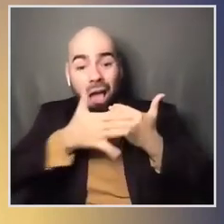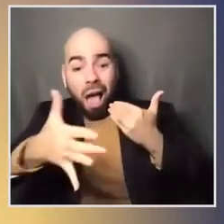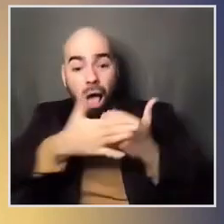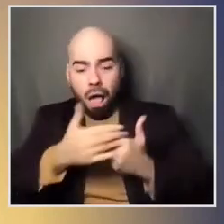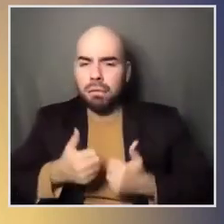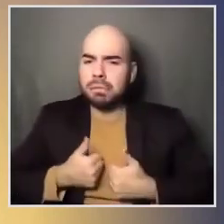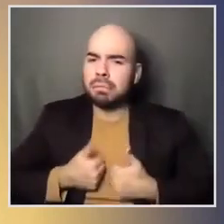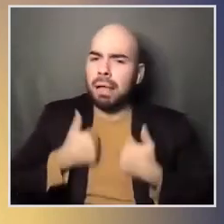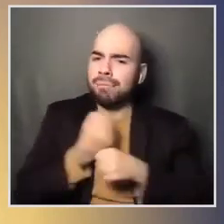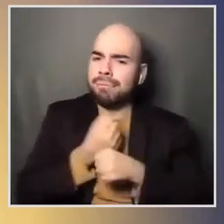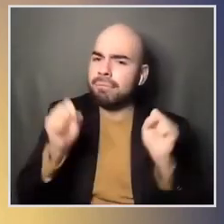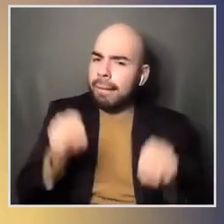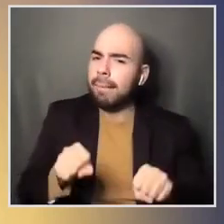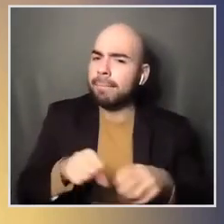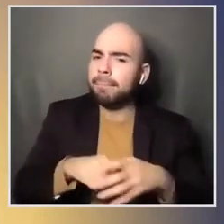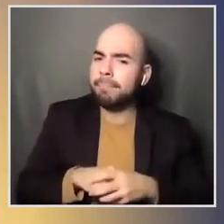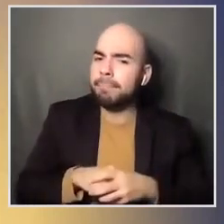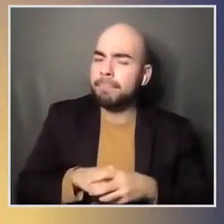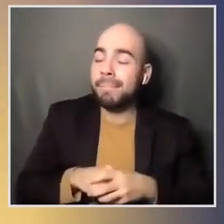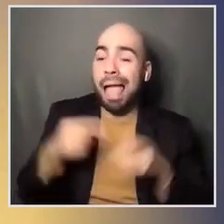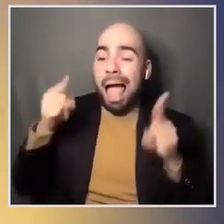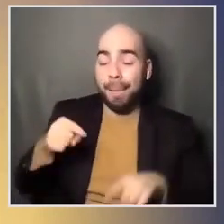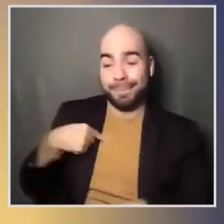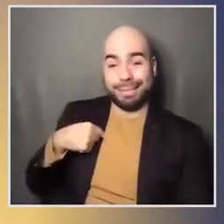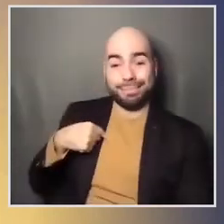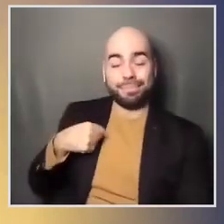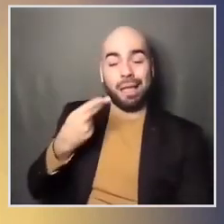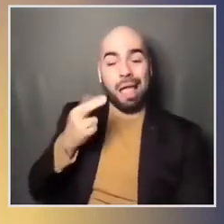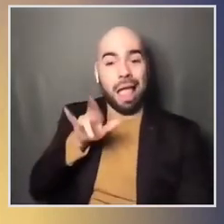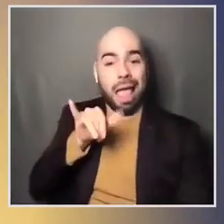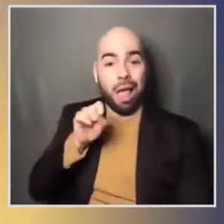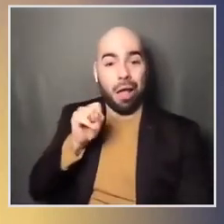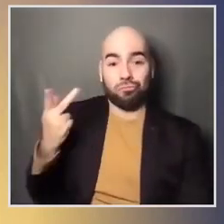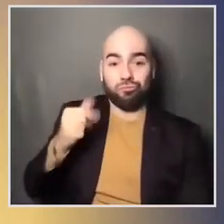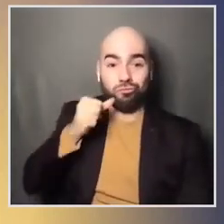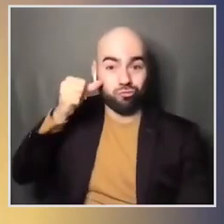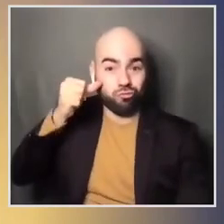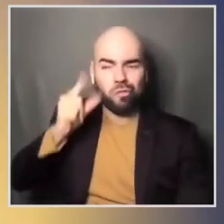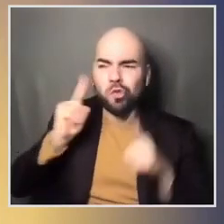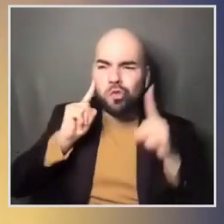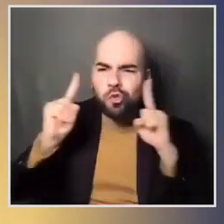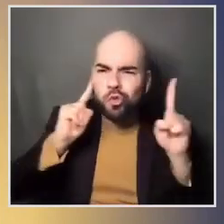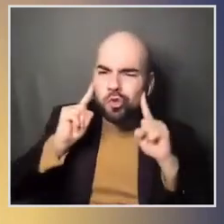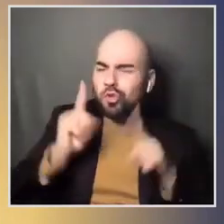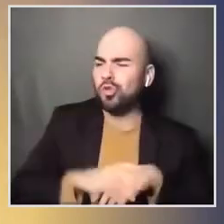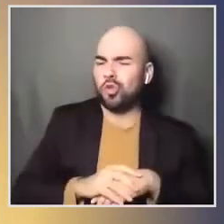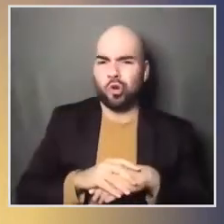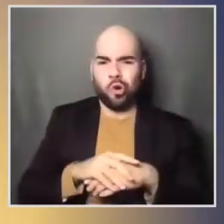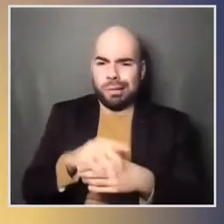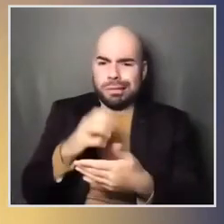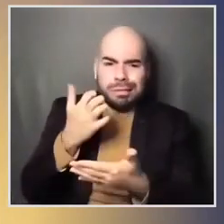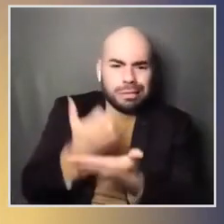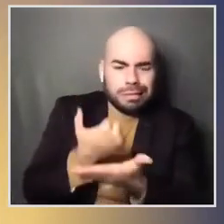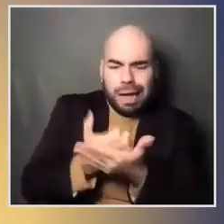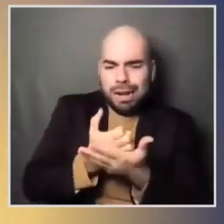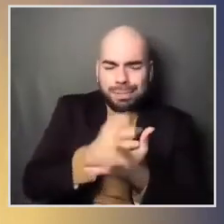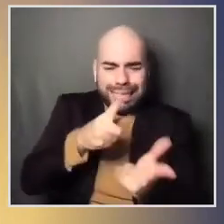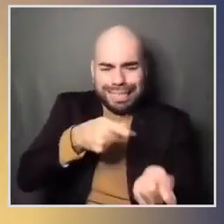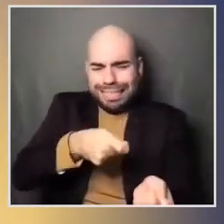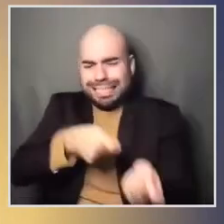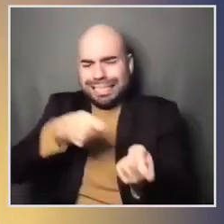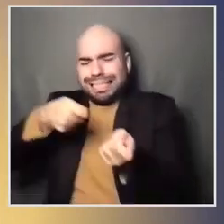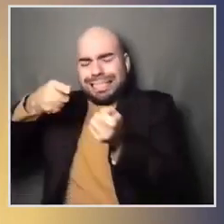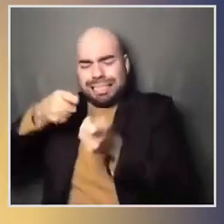I also heard yesterday about how this recovery is slowing because of the failure to get the pandemic under